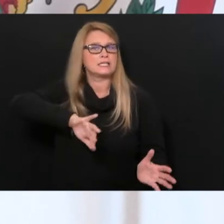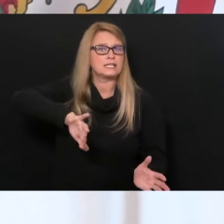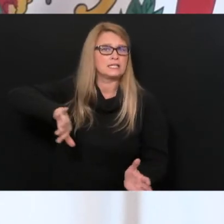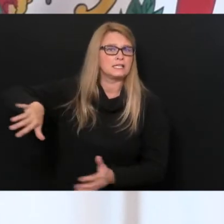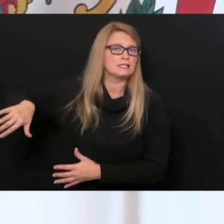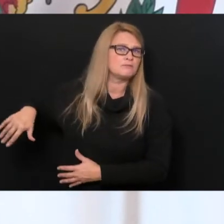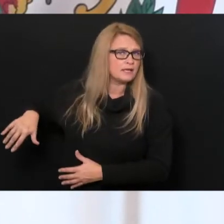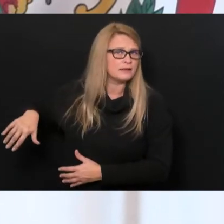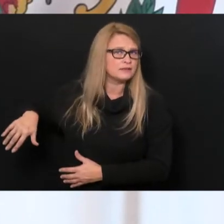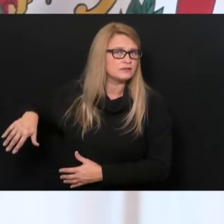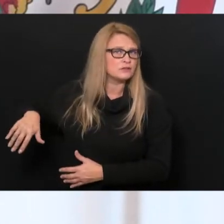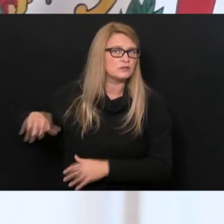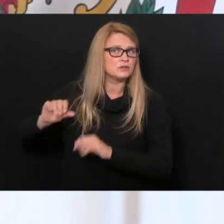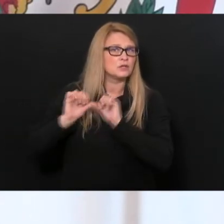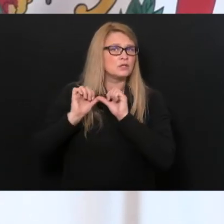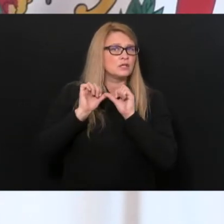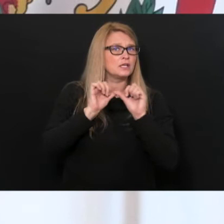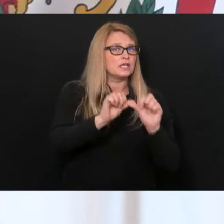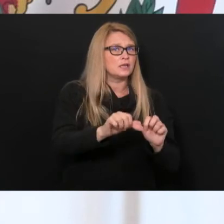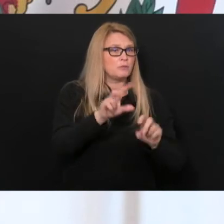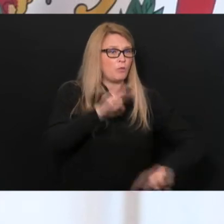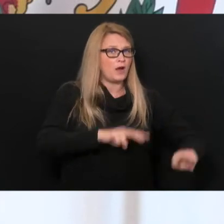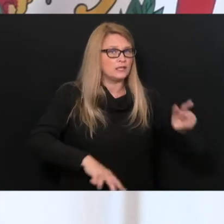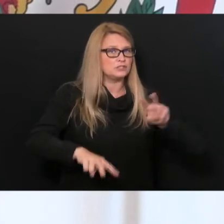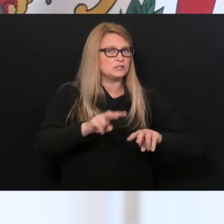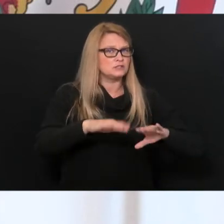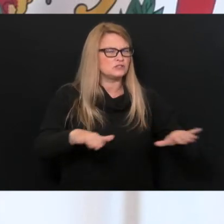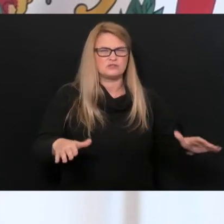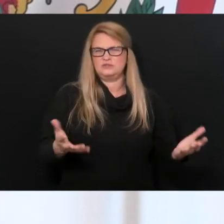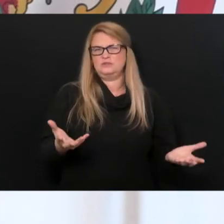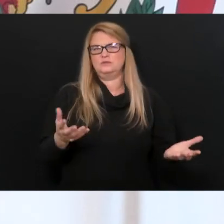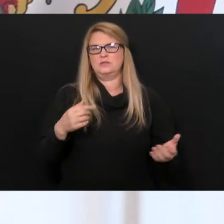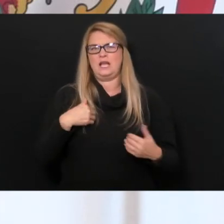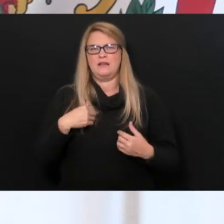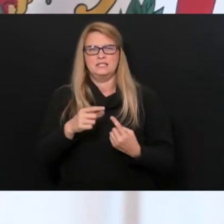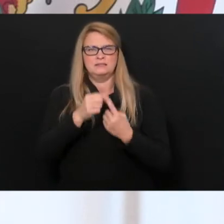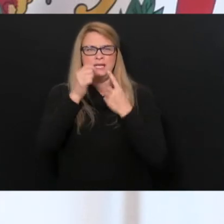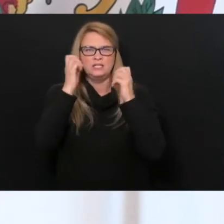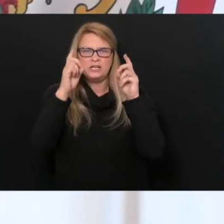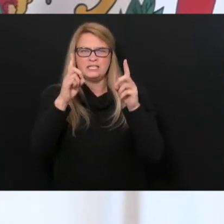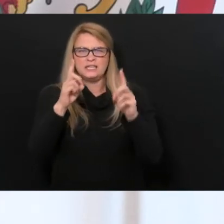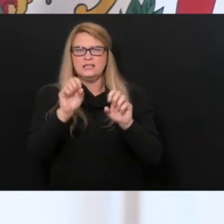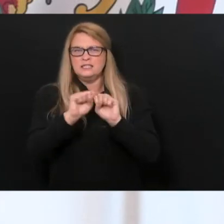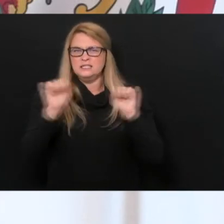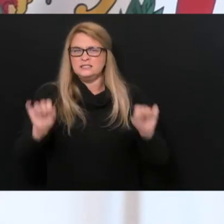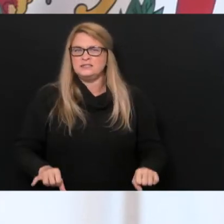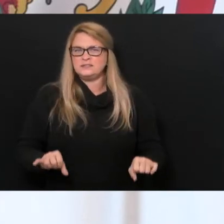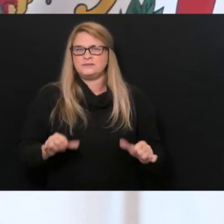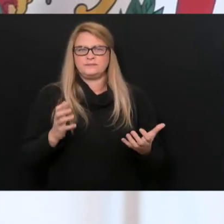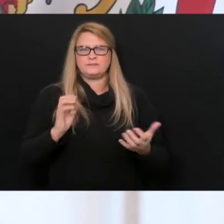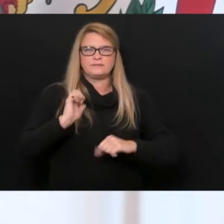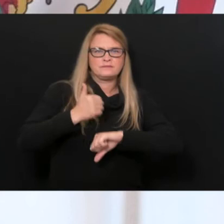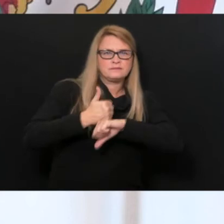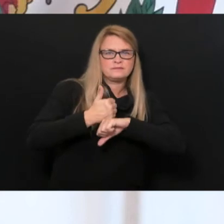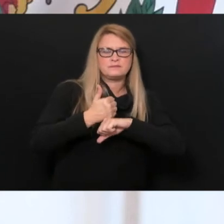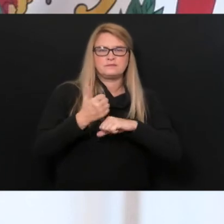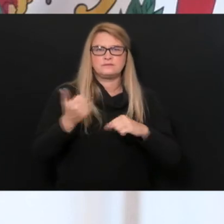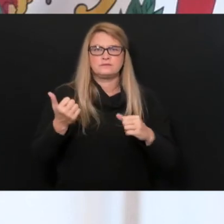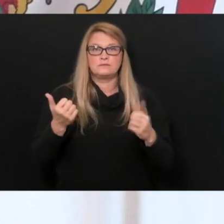the fact that we need to keep eyes on kids, or we need to have special ed situations. We need to do things when all